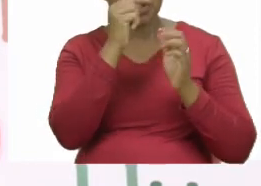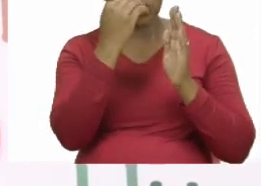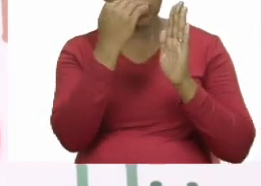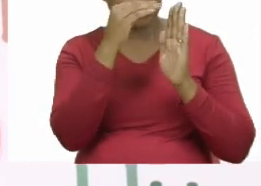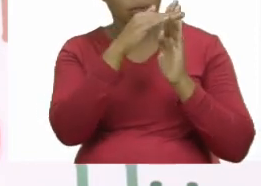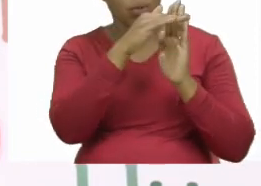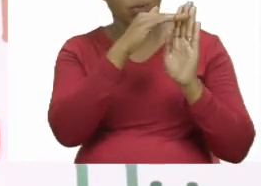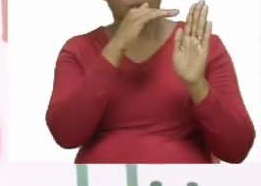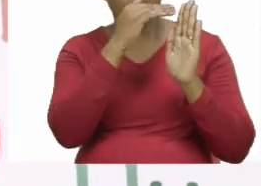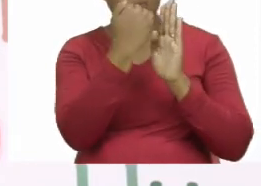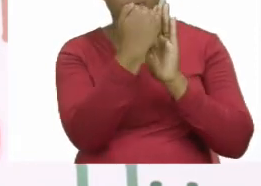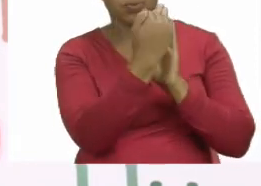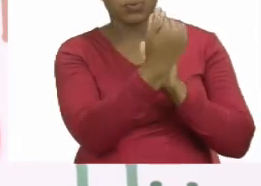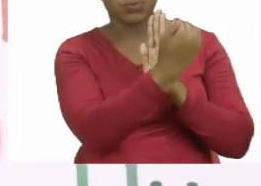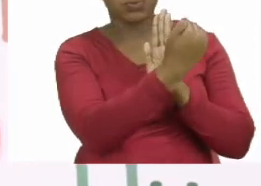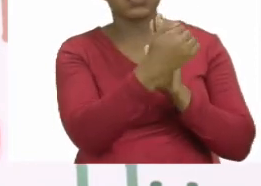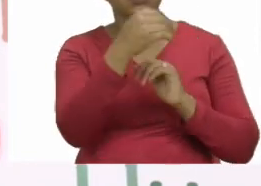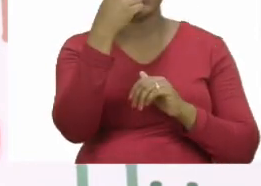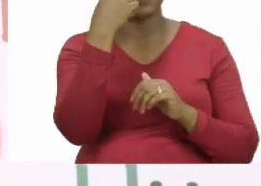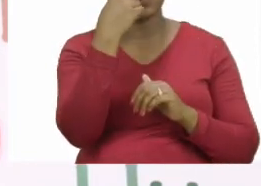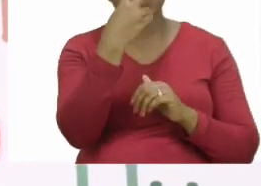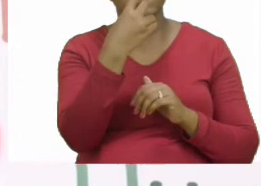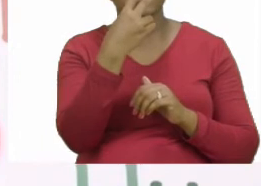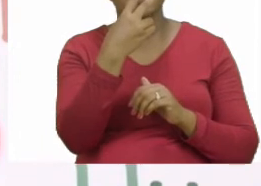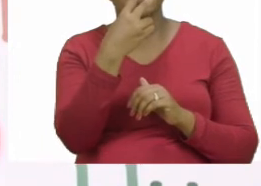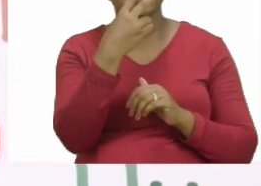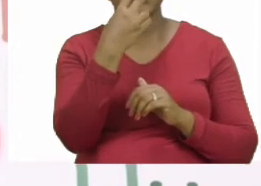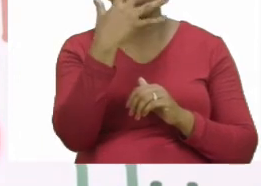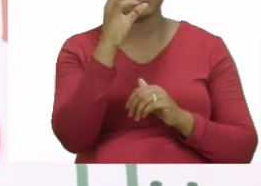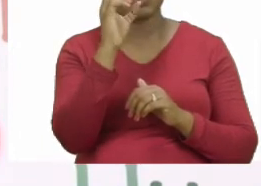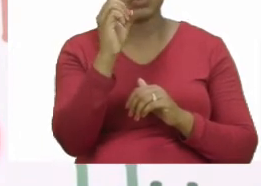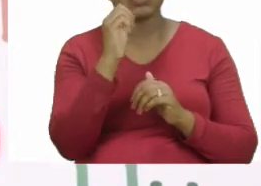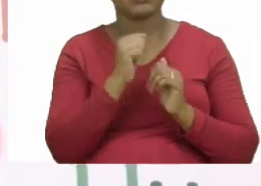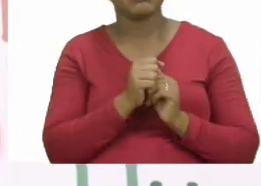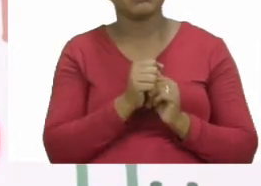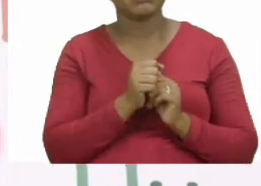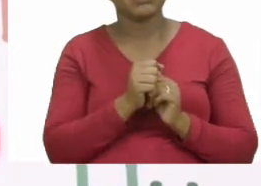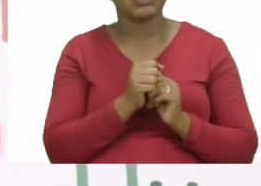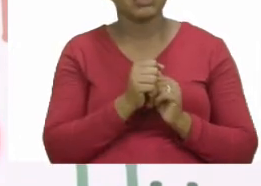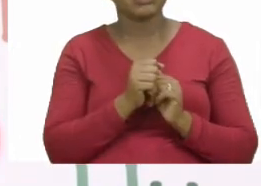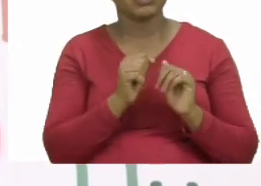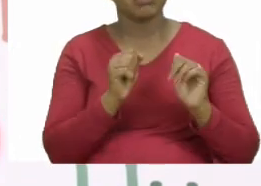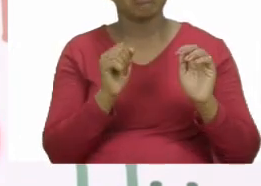250. That means you have to go ahead and fill up the bottle up to